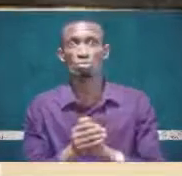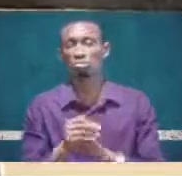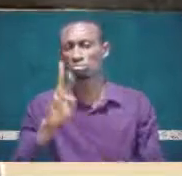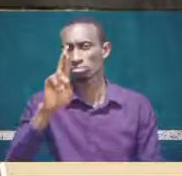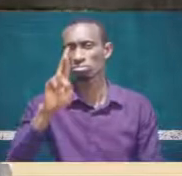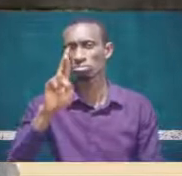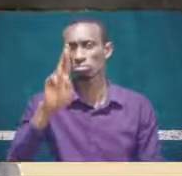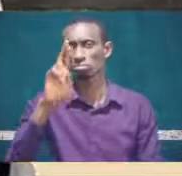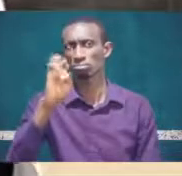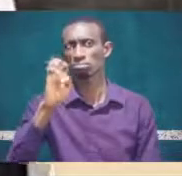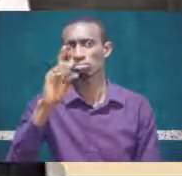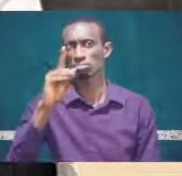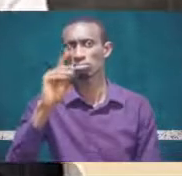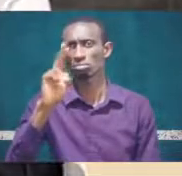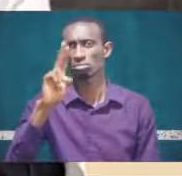reduction